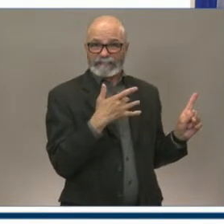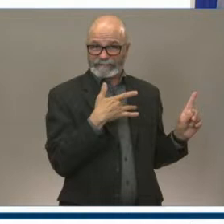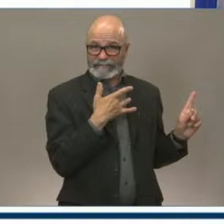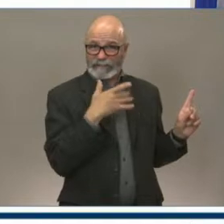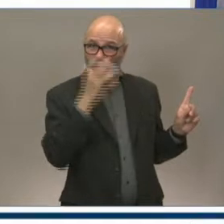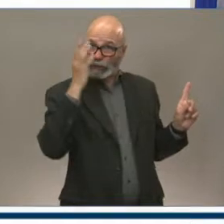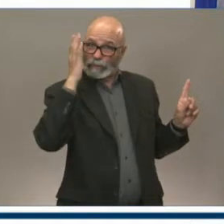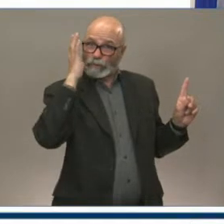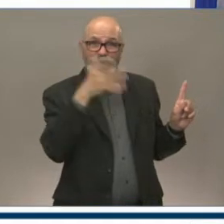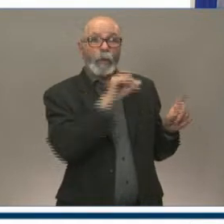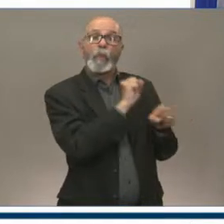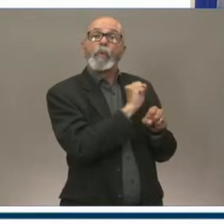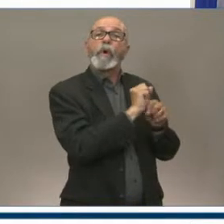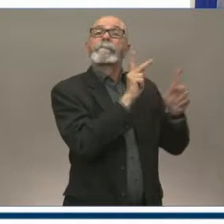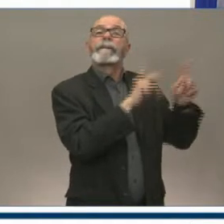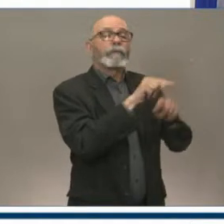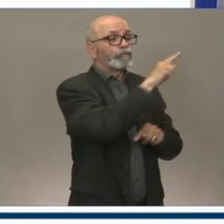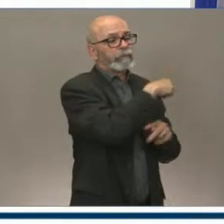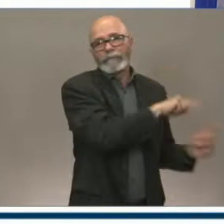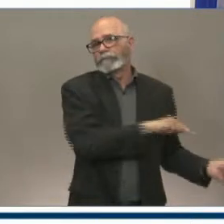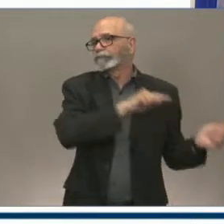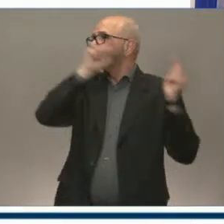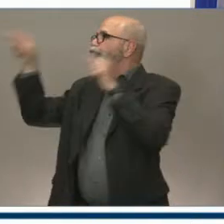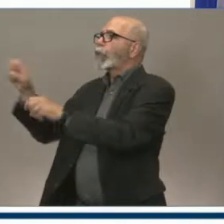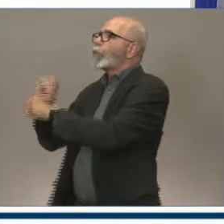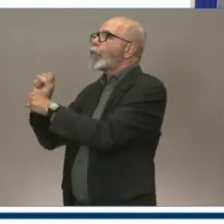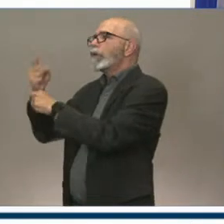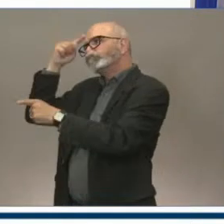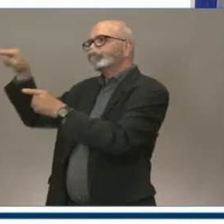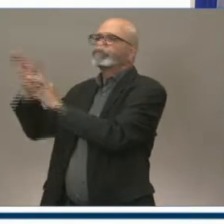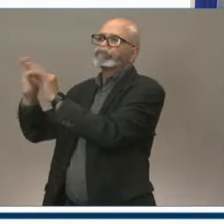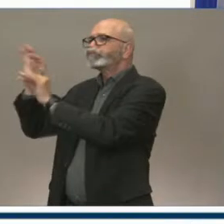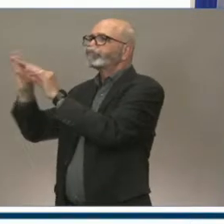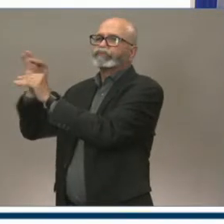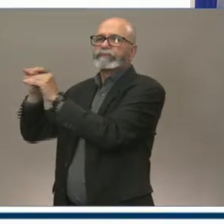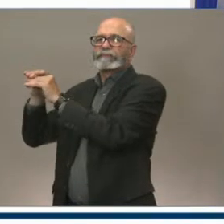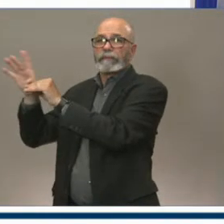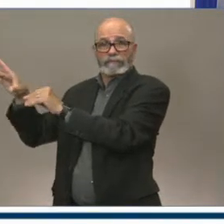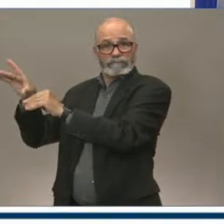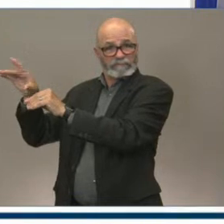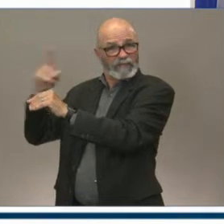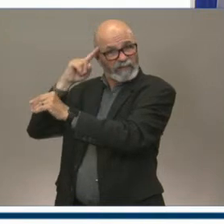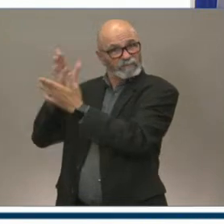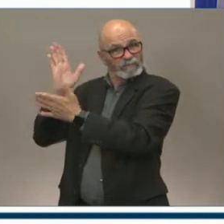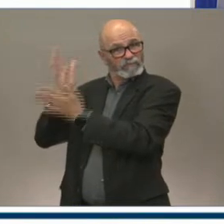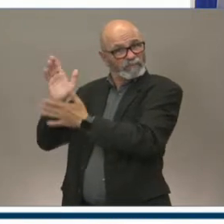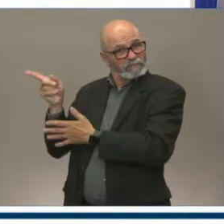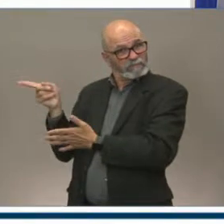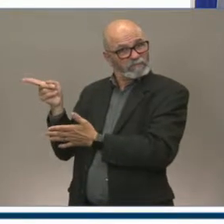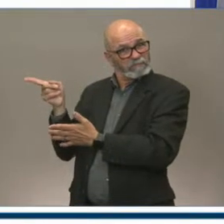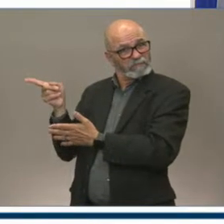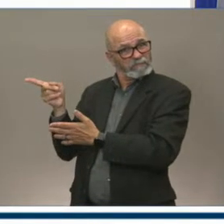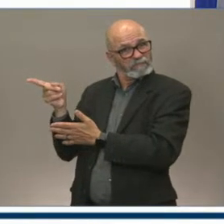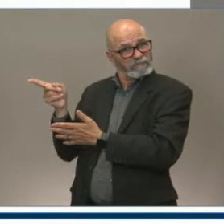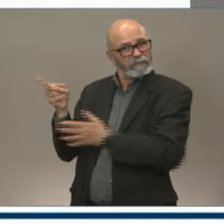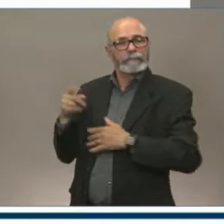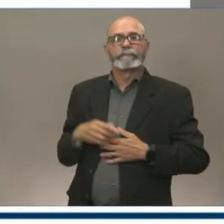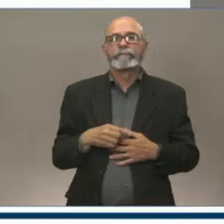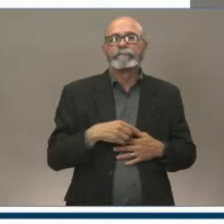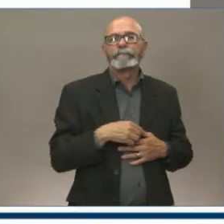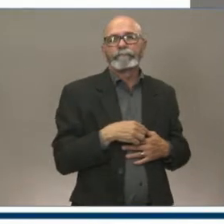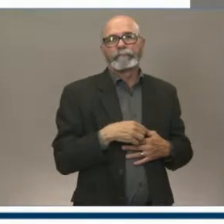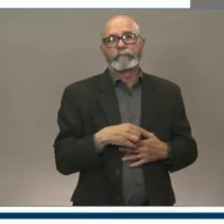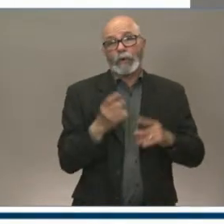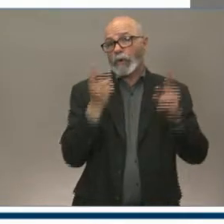multiple sites, particularly in HRM, and if so, why? So I'll answer your question, but I'm going to step back and say the